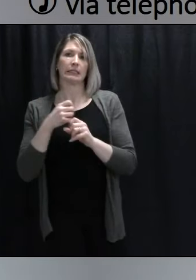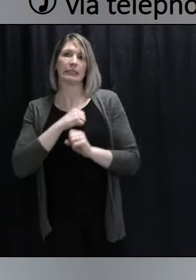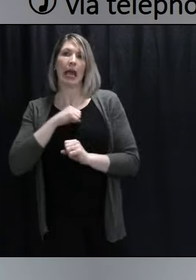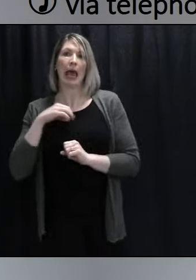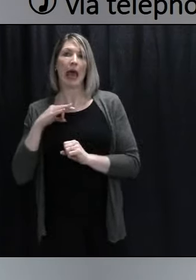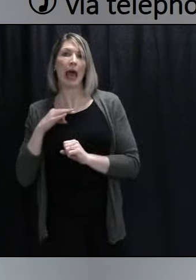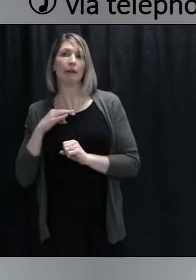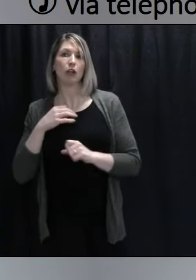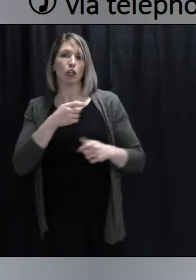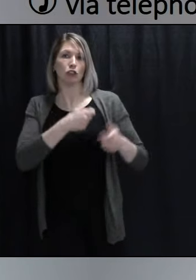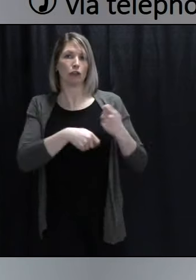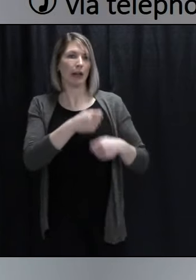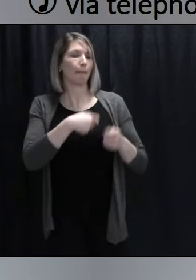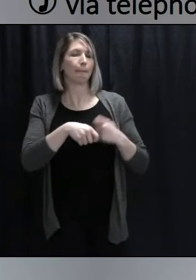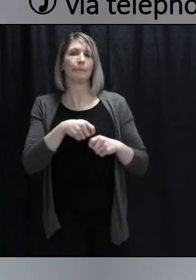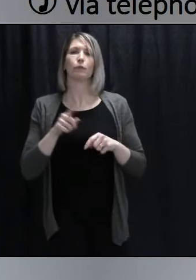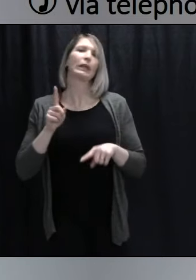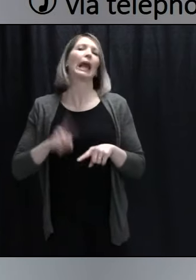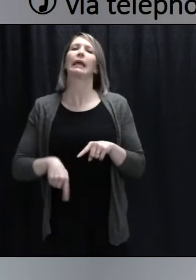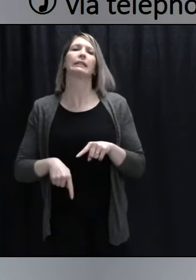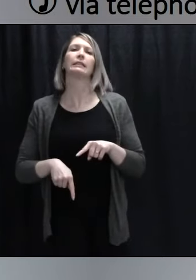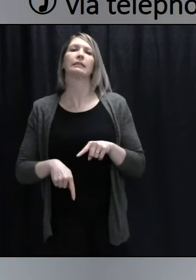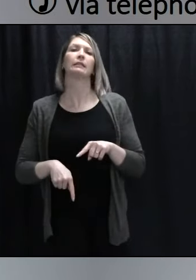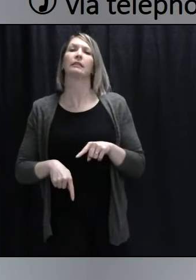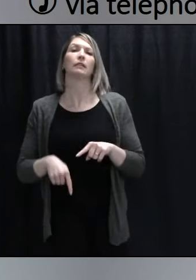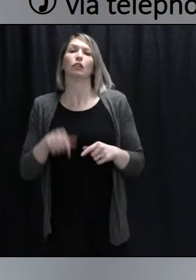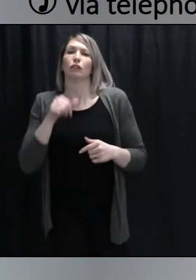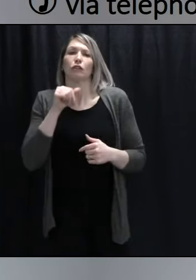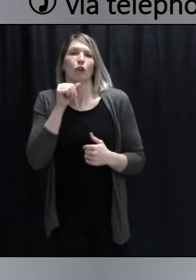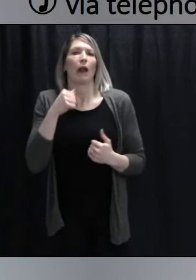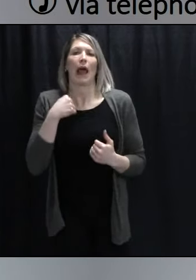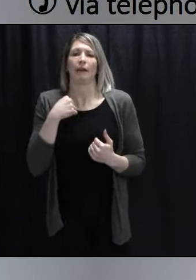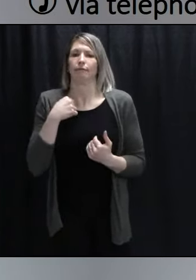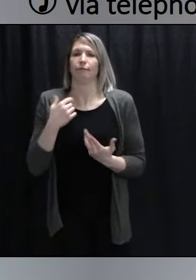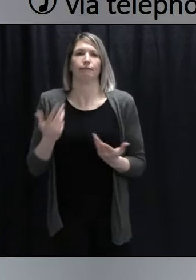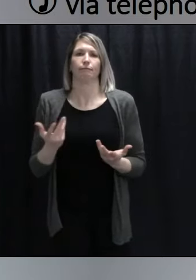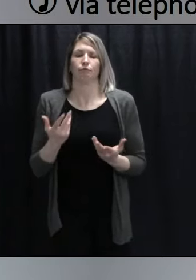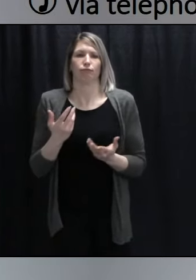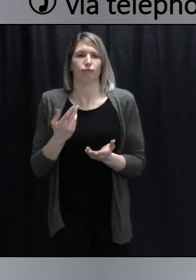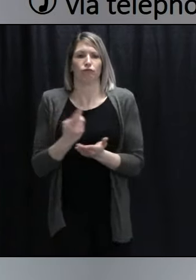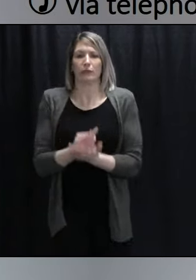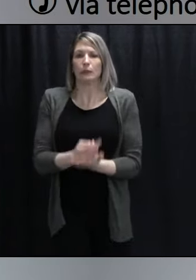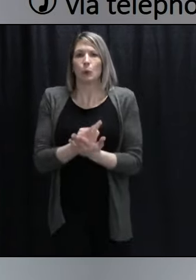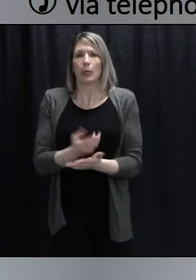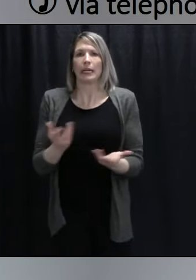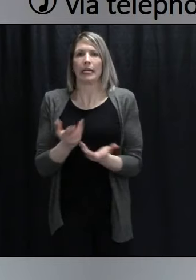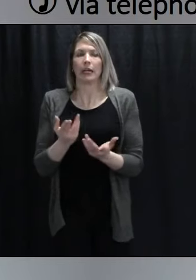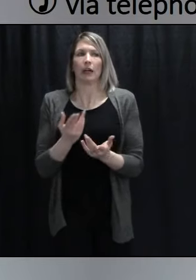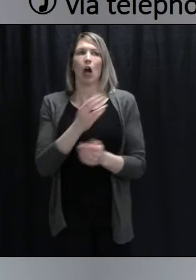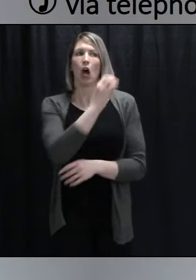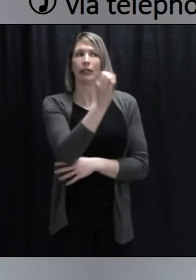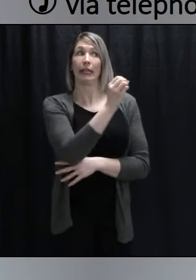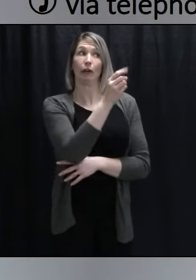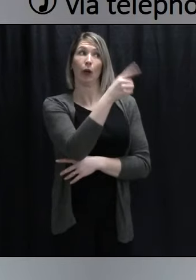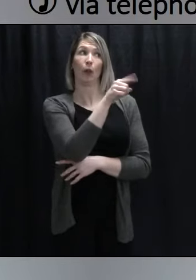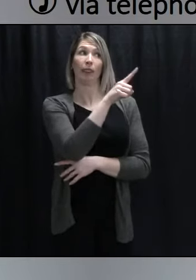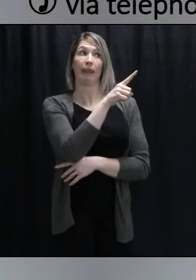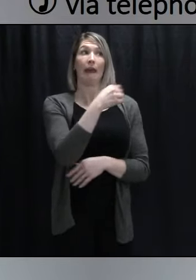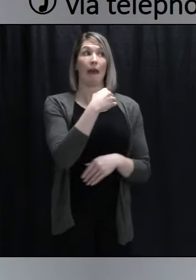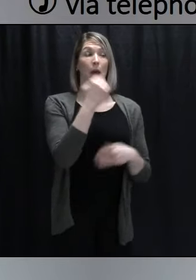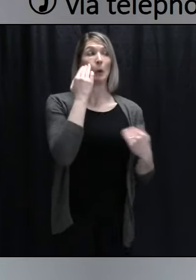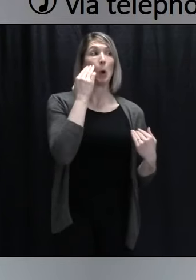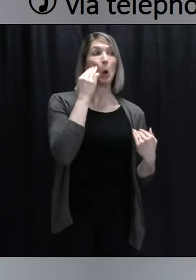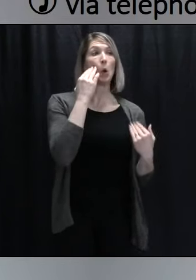transplants here. We are totally at the mercy of other jurisdictions. So whatever decisions they make